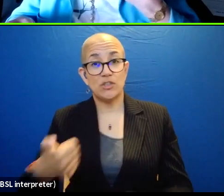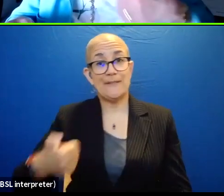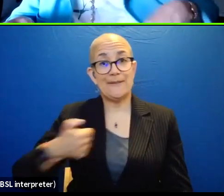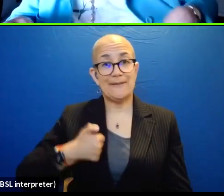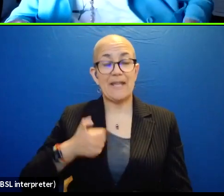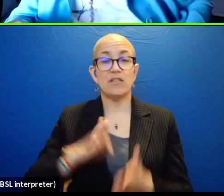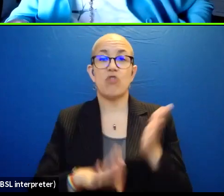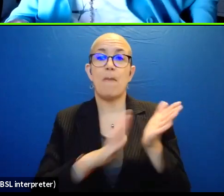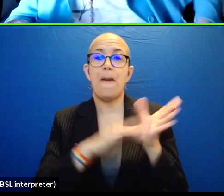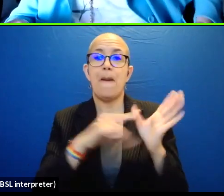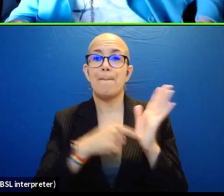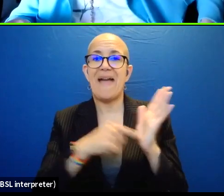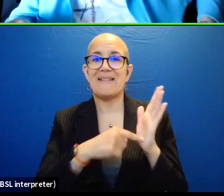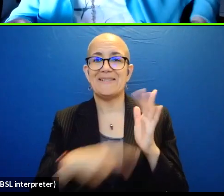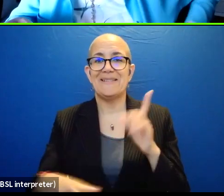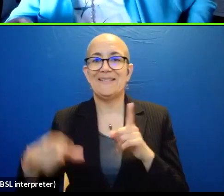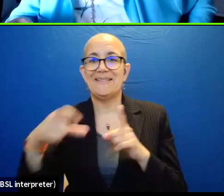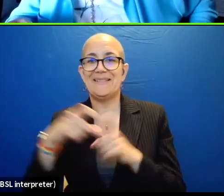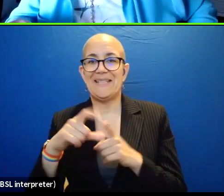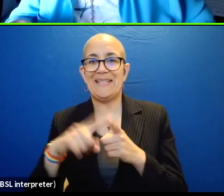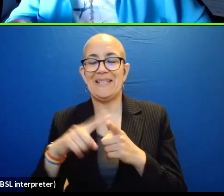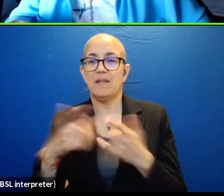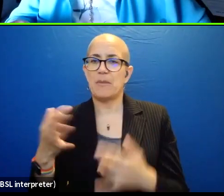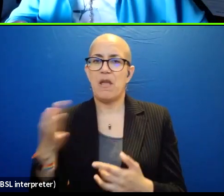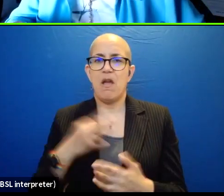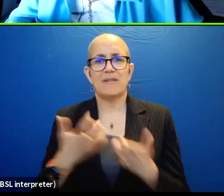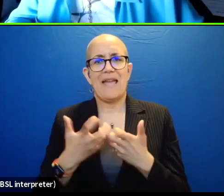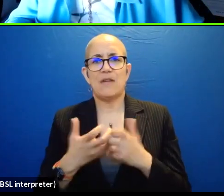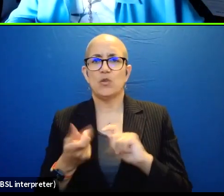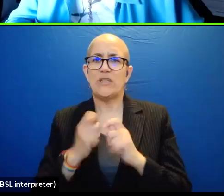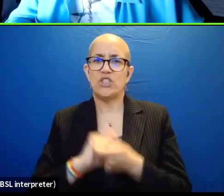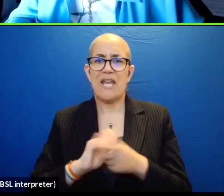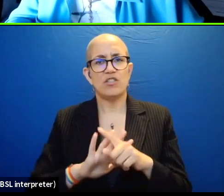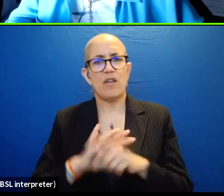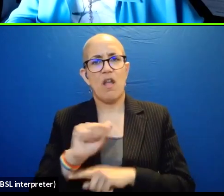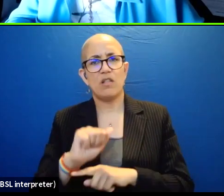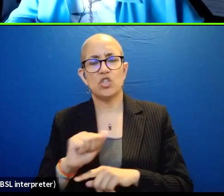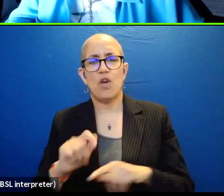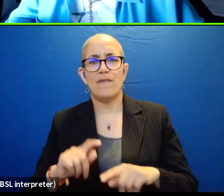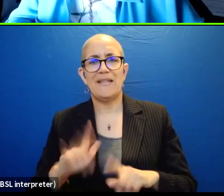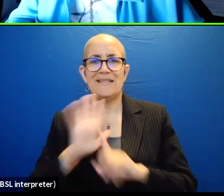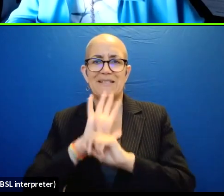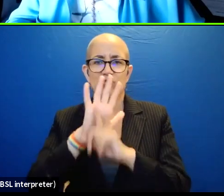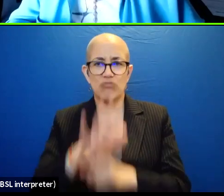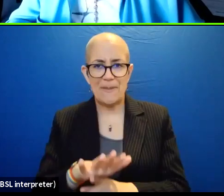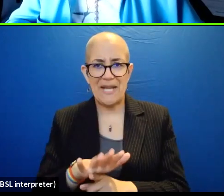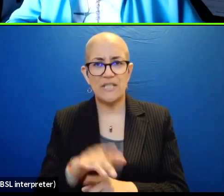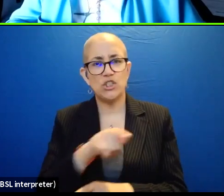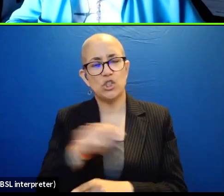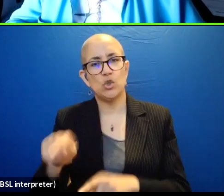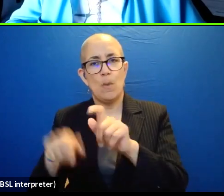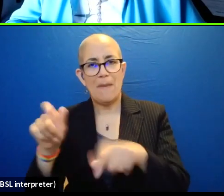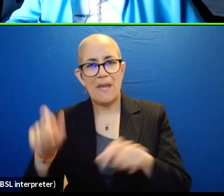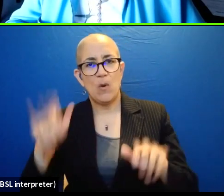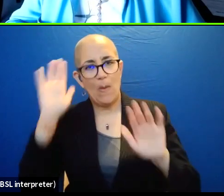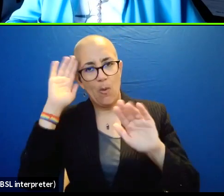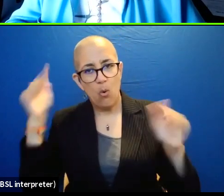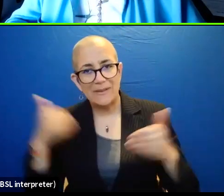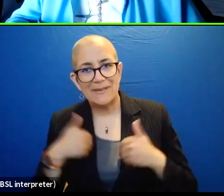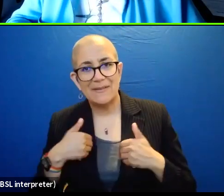D, who asks how we go about changing the culture of discrimination towards people with autism and or